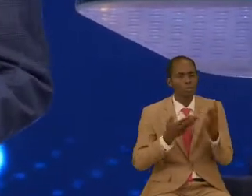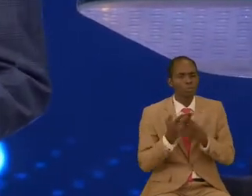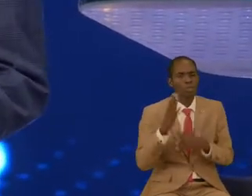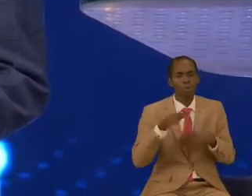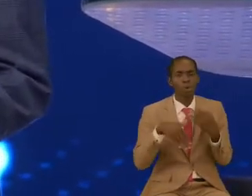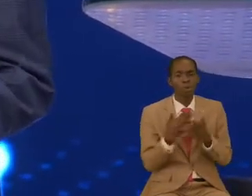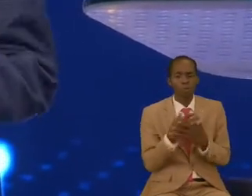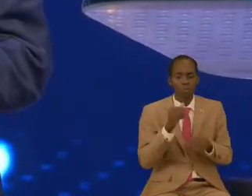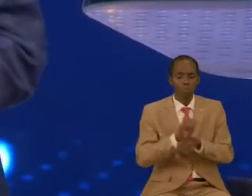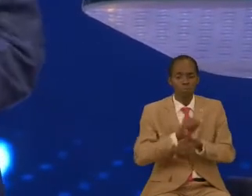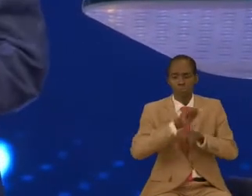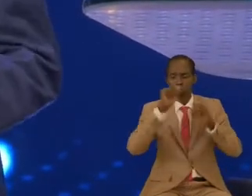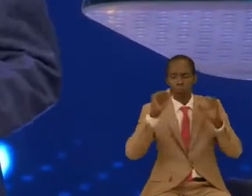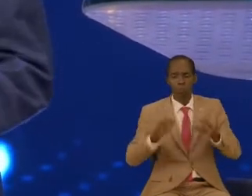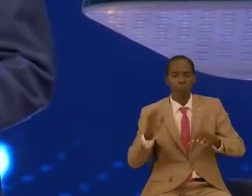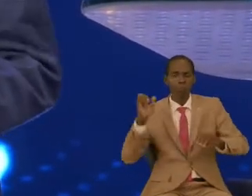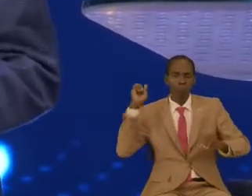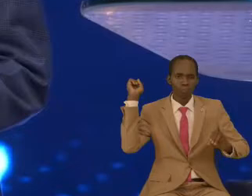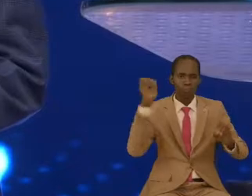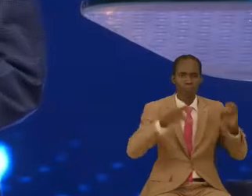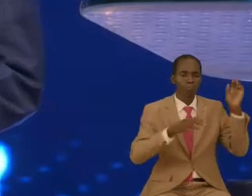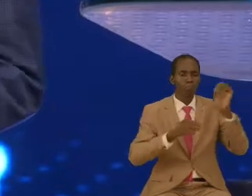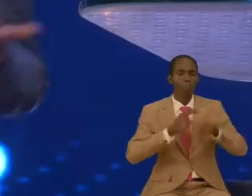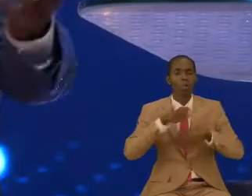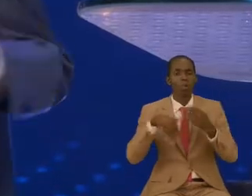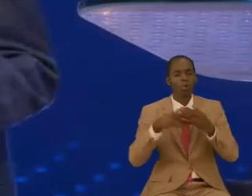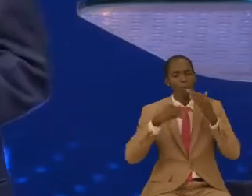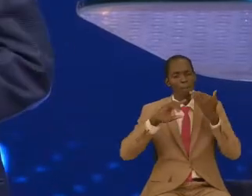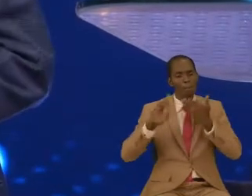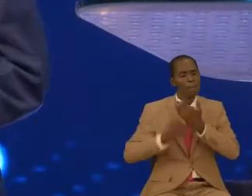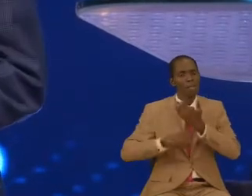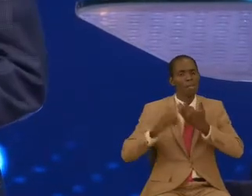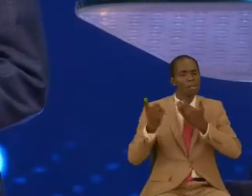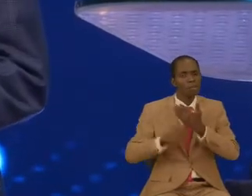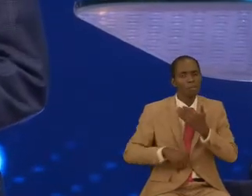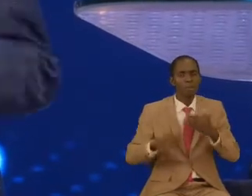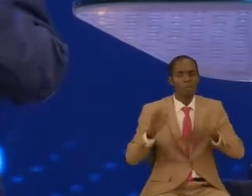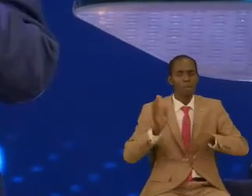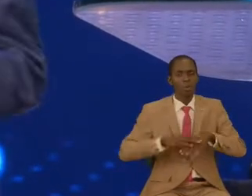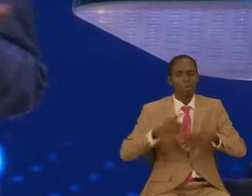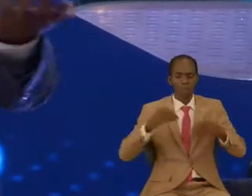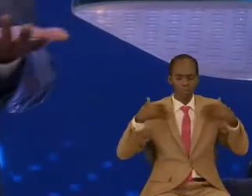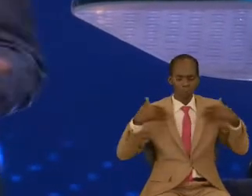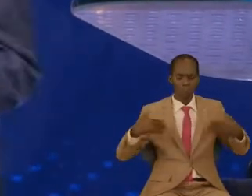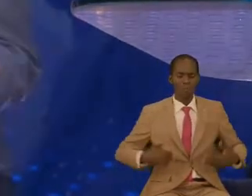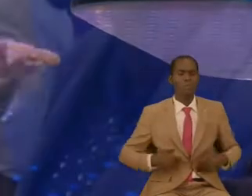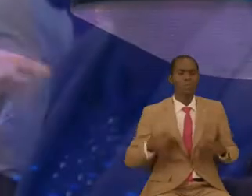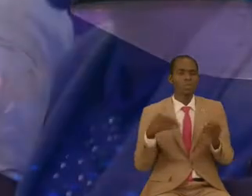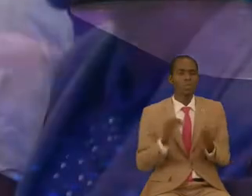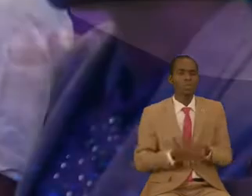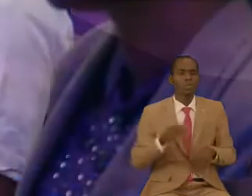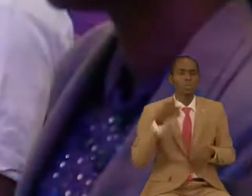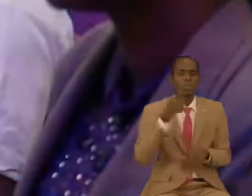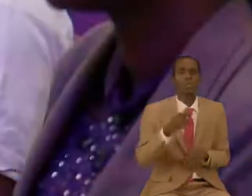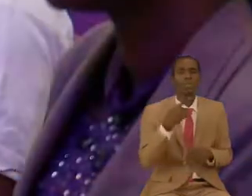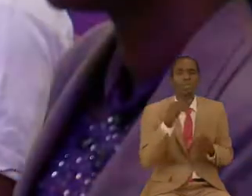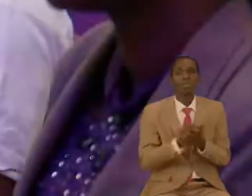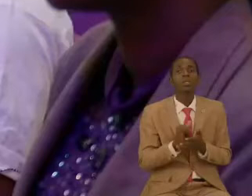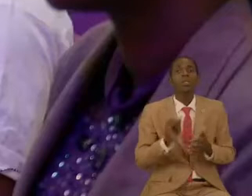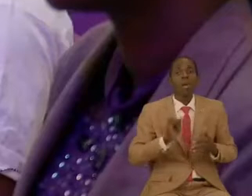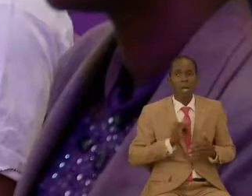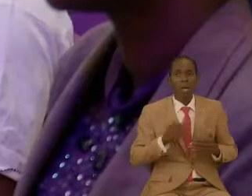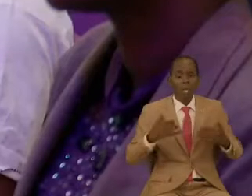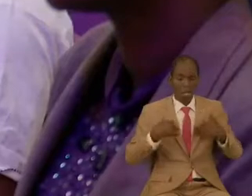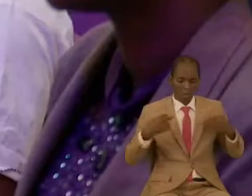stoning that he went through, all the beating with lashes that the Jews did, he said, he even had physical